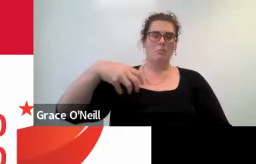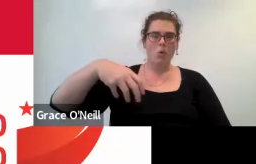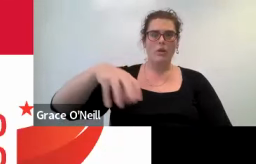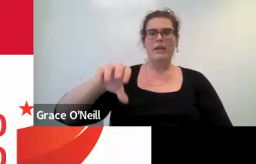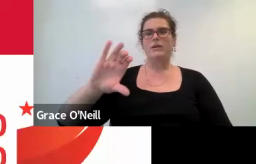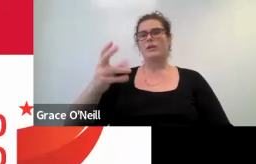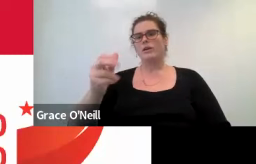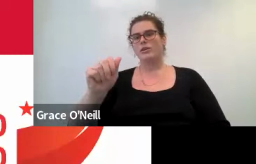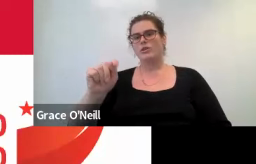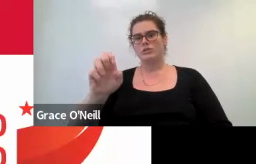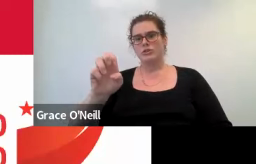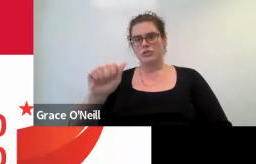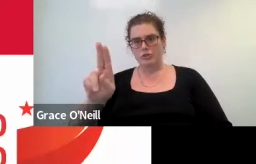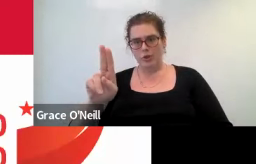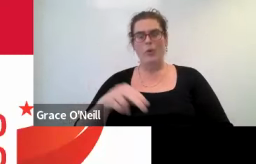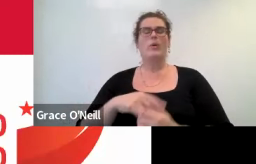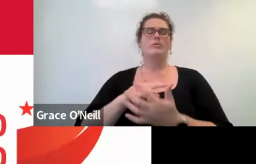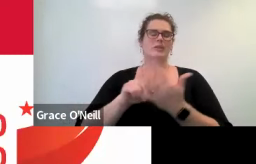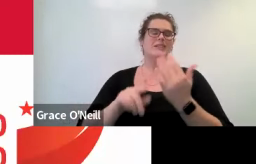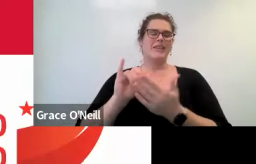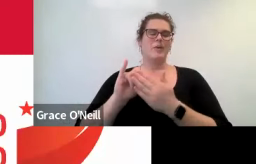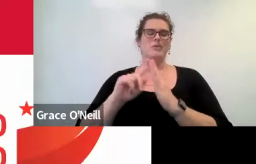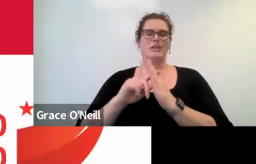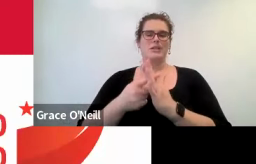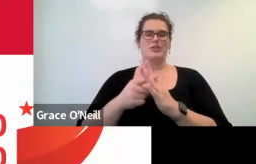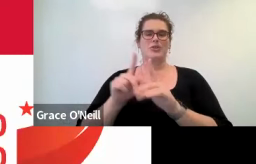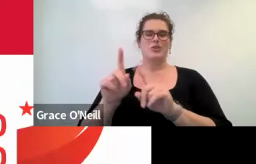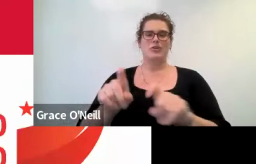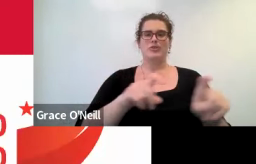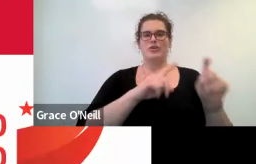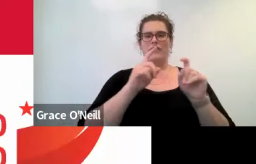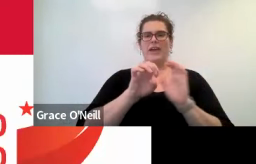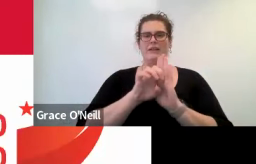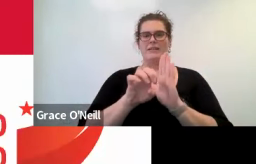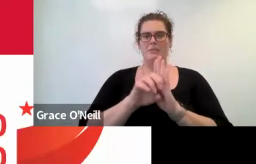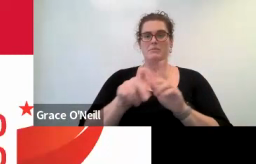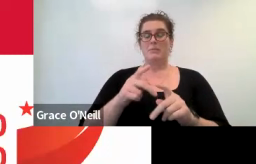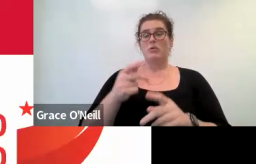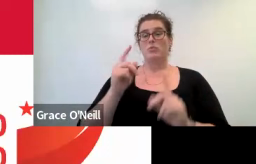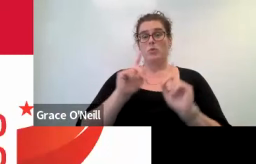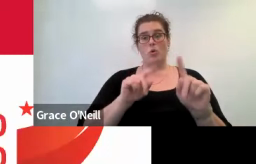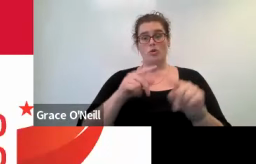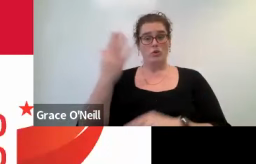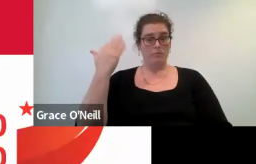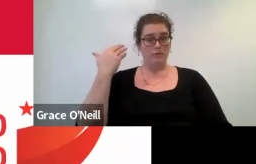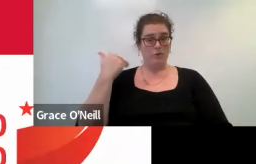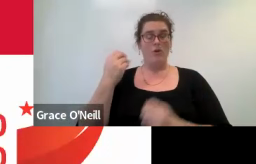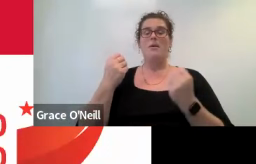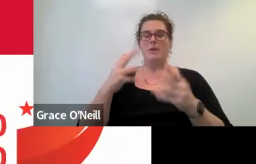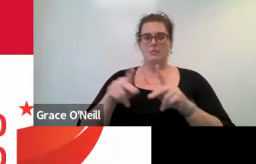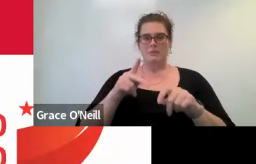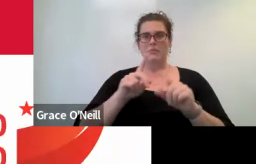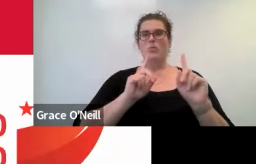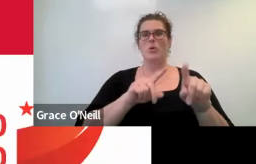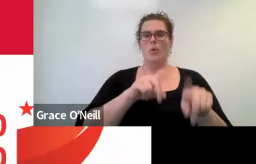based on an initial survey of what people actually were doing prior to. So many people were going to activities as